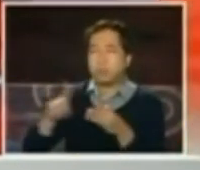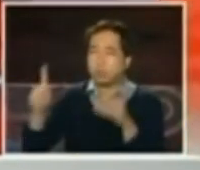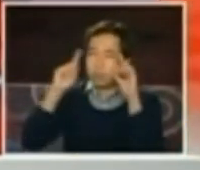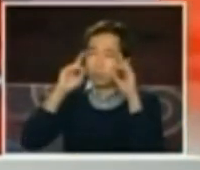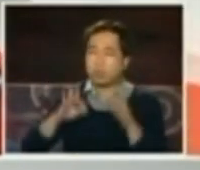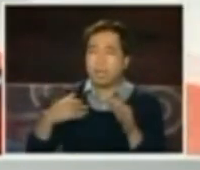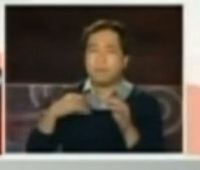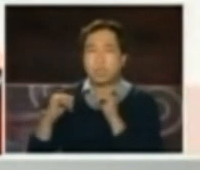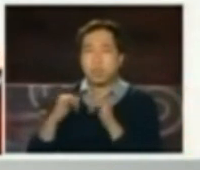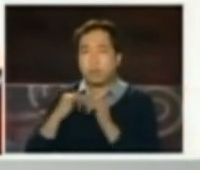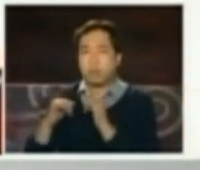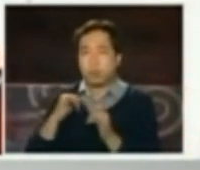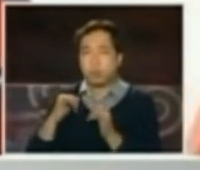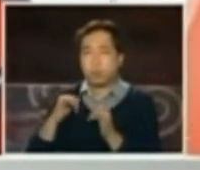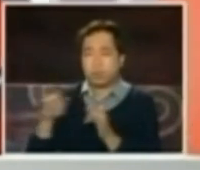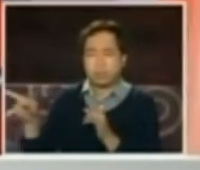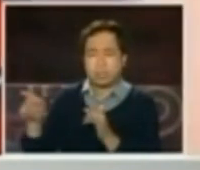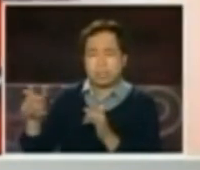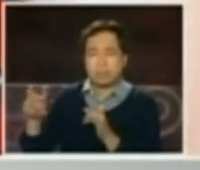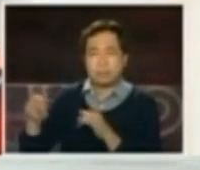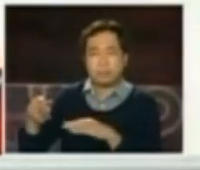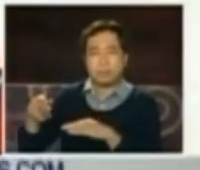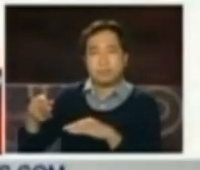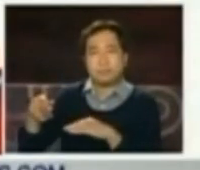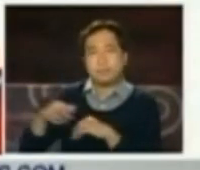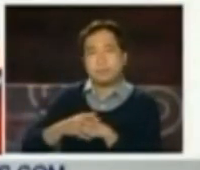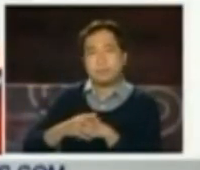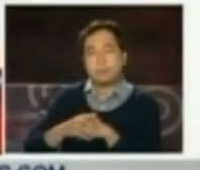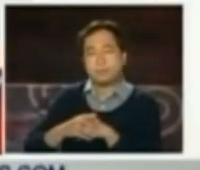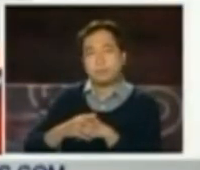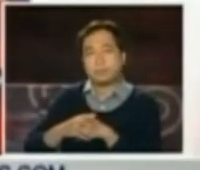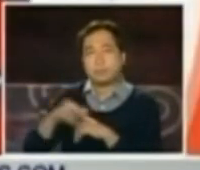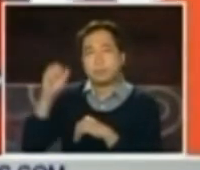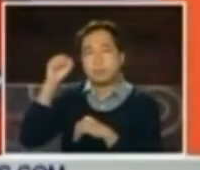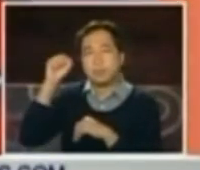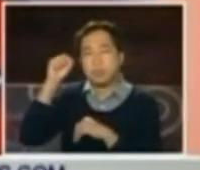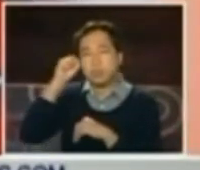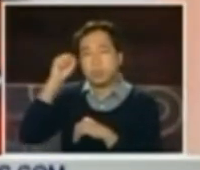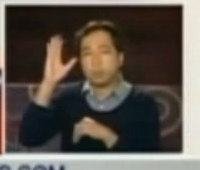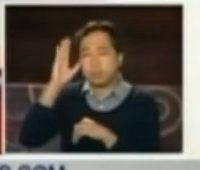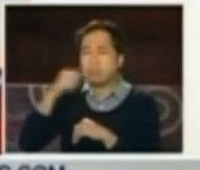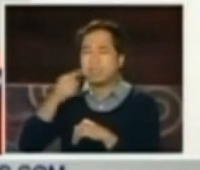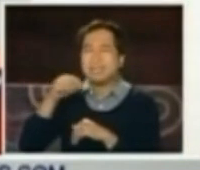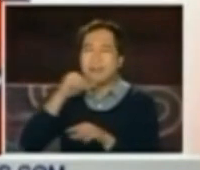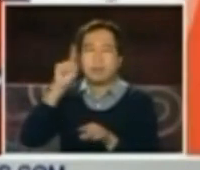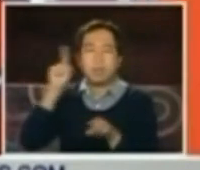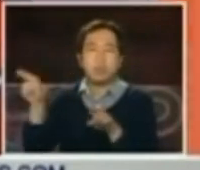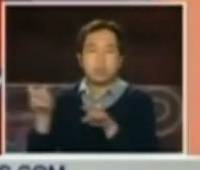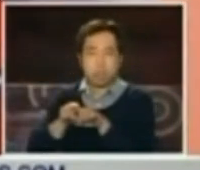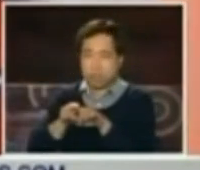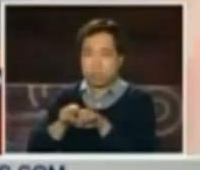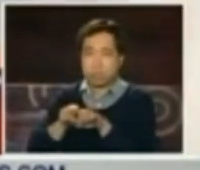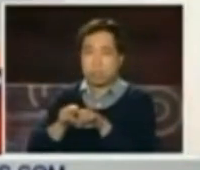was an interview conducted where Justice Cuevas apparently had said, supposedly, that he did not agree